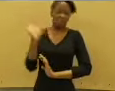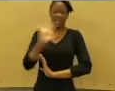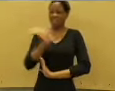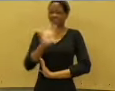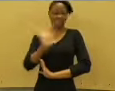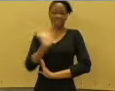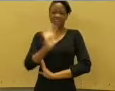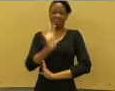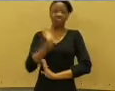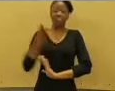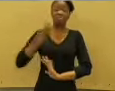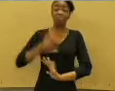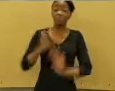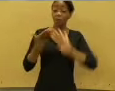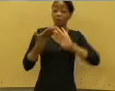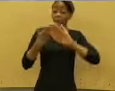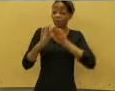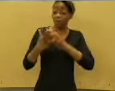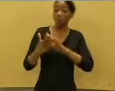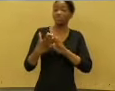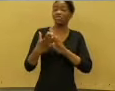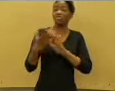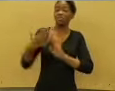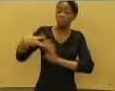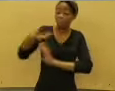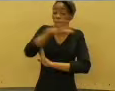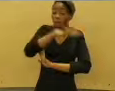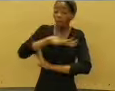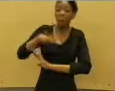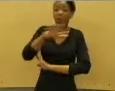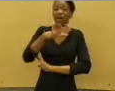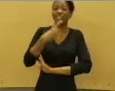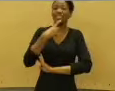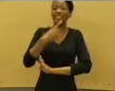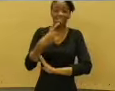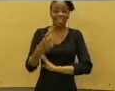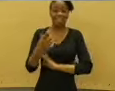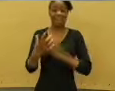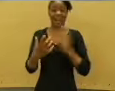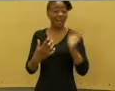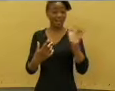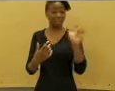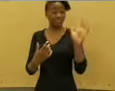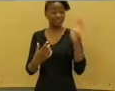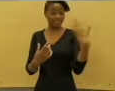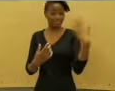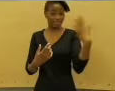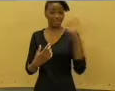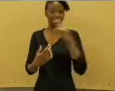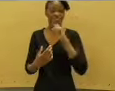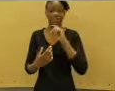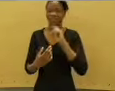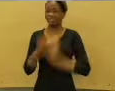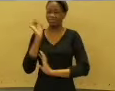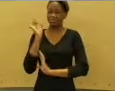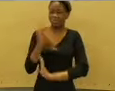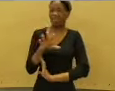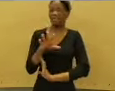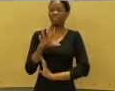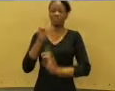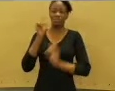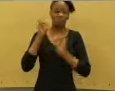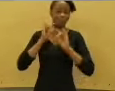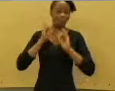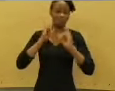conception by a whole community, whole societies, that there's something very, very wrong, and we would need to correct this child into writing with their right